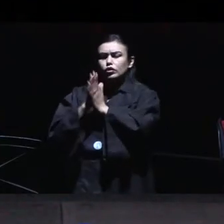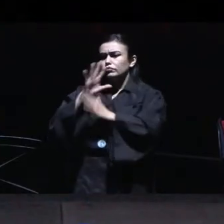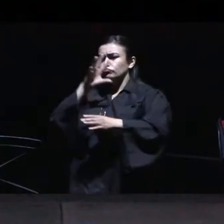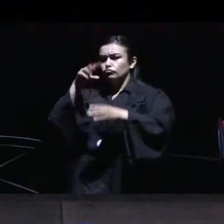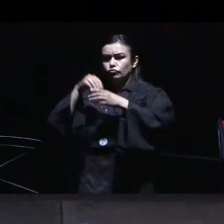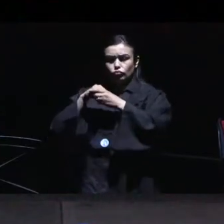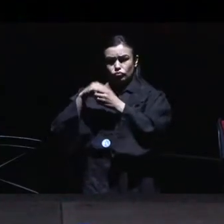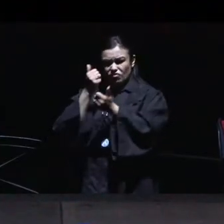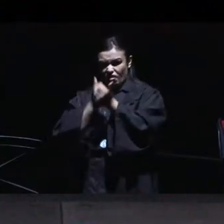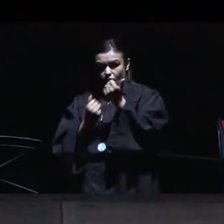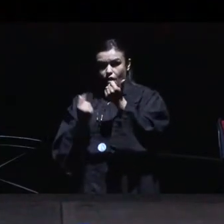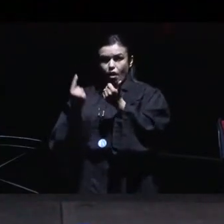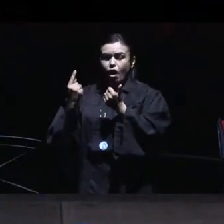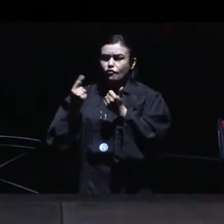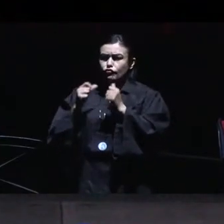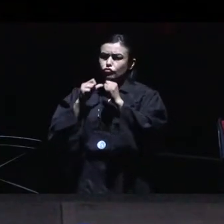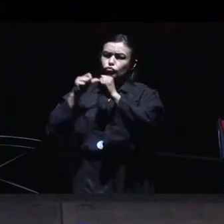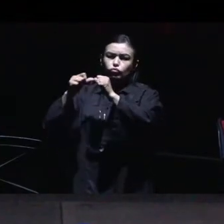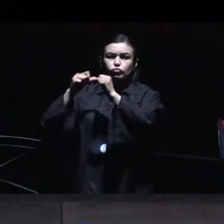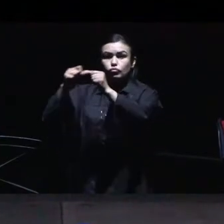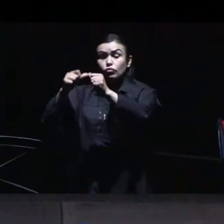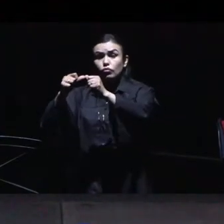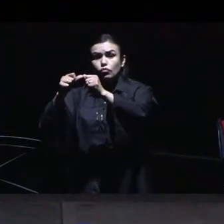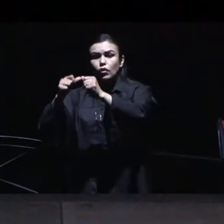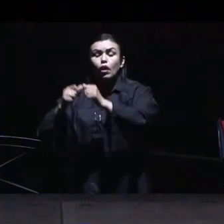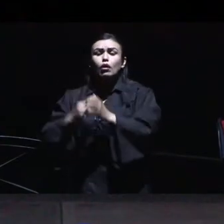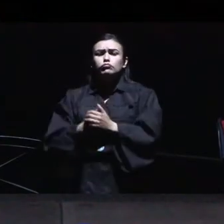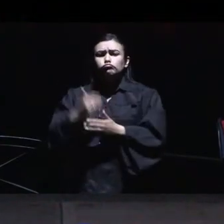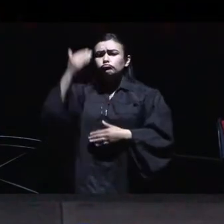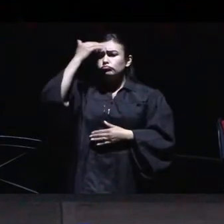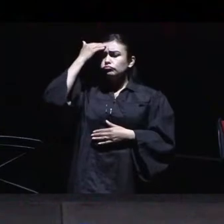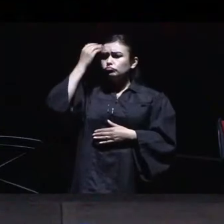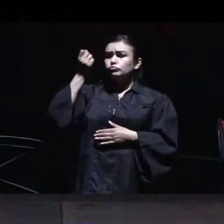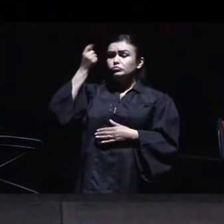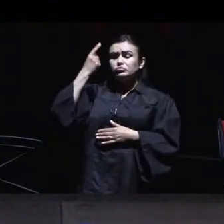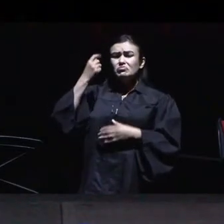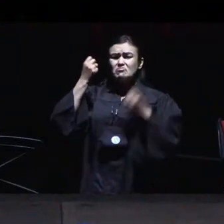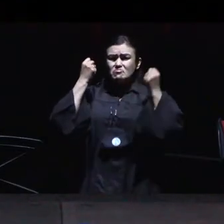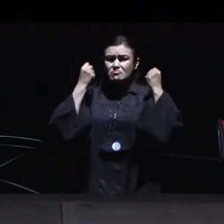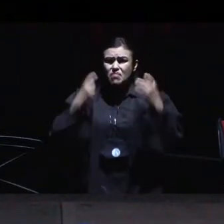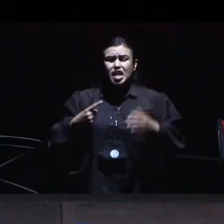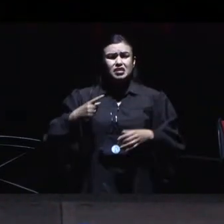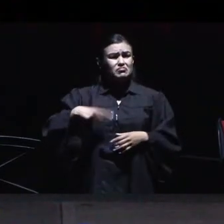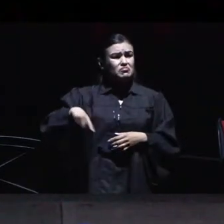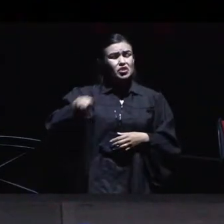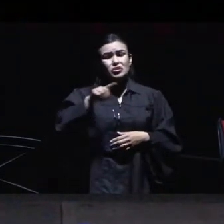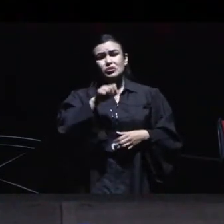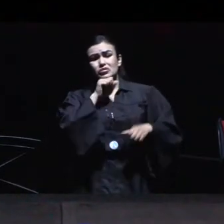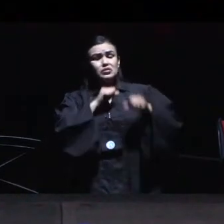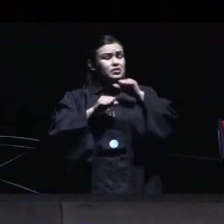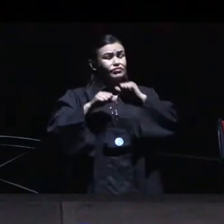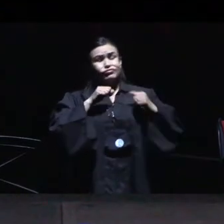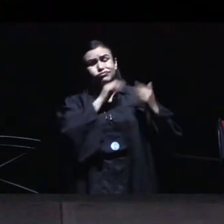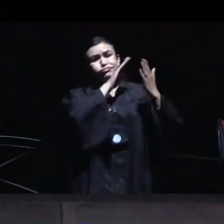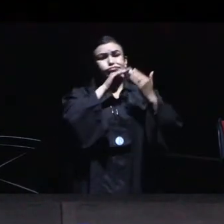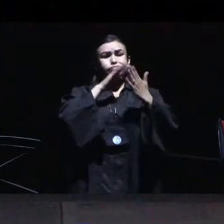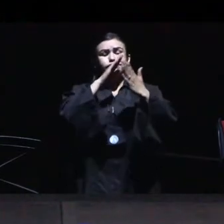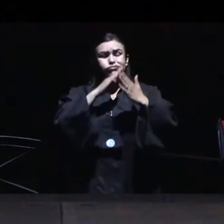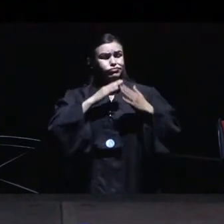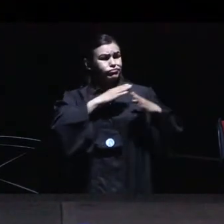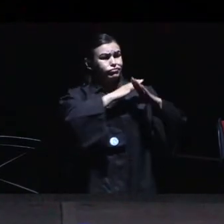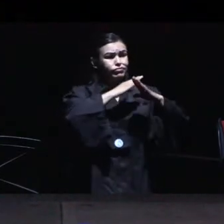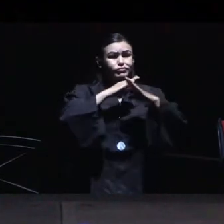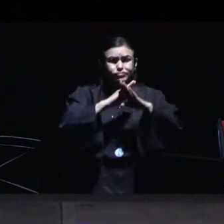everyone. We know that many face entrenched barriers that can limit equitable access